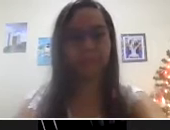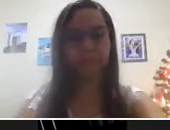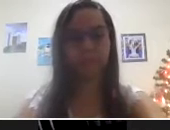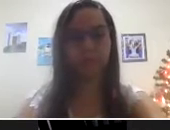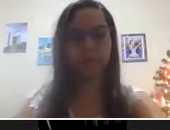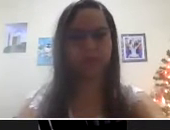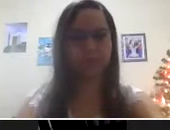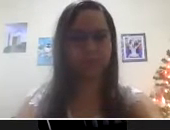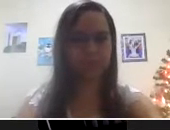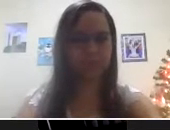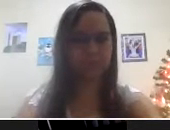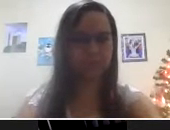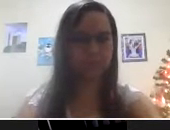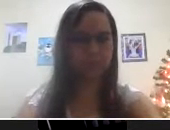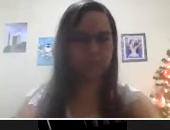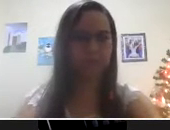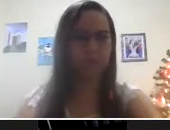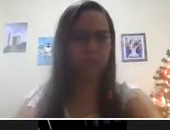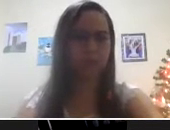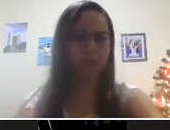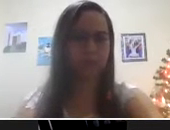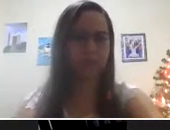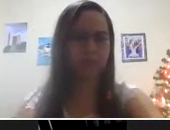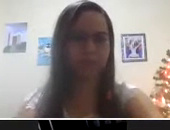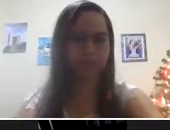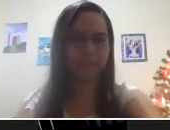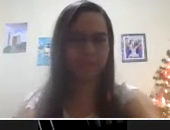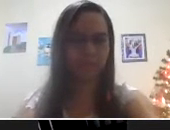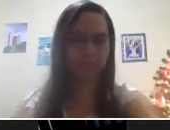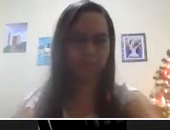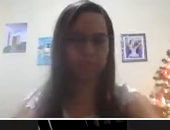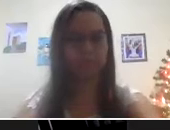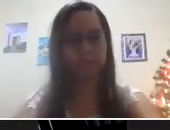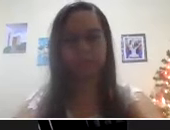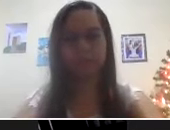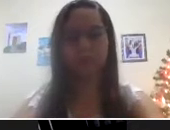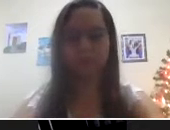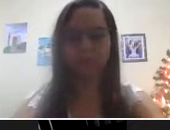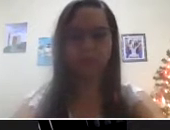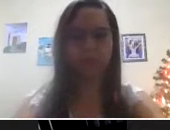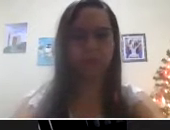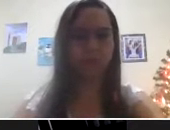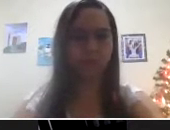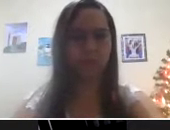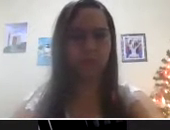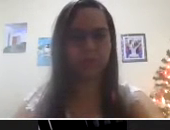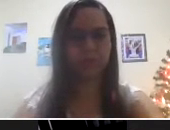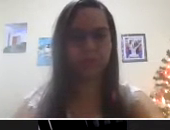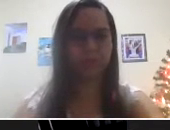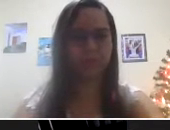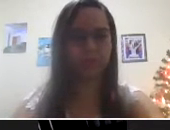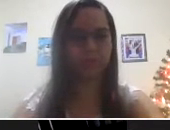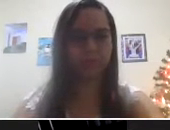You're talking about your brother because the answer says my brother is 26 years old. So how old is your